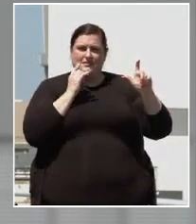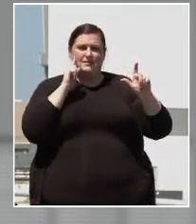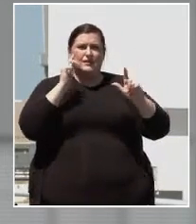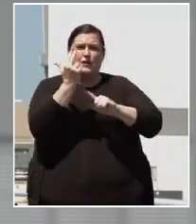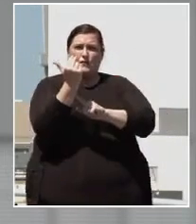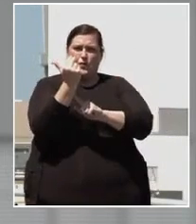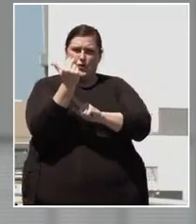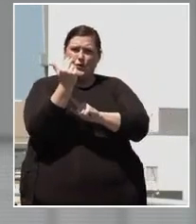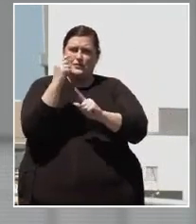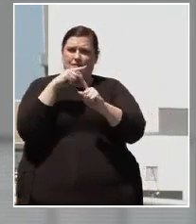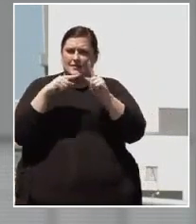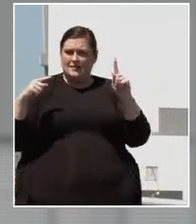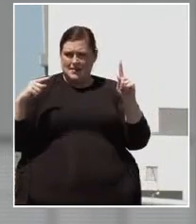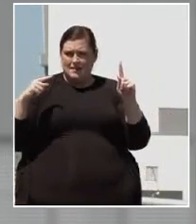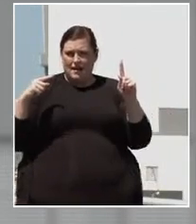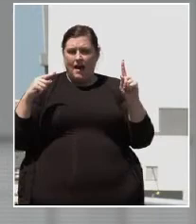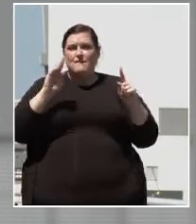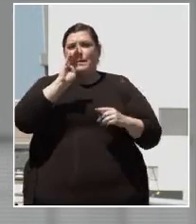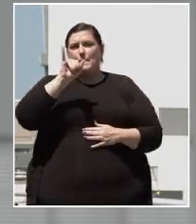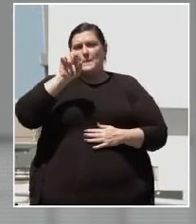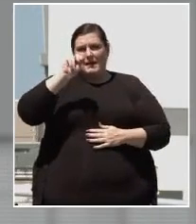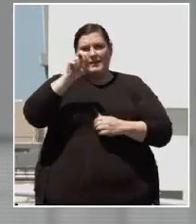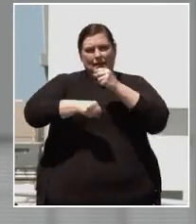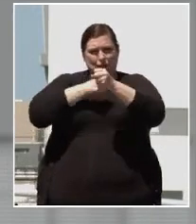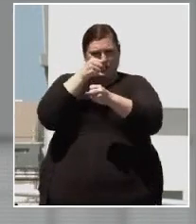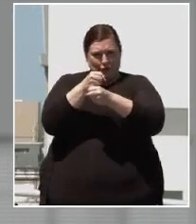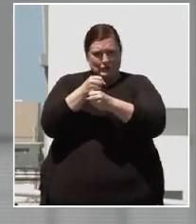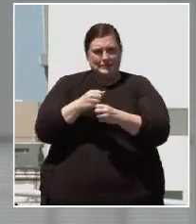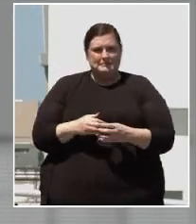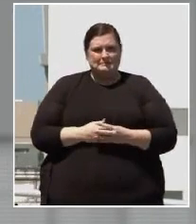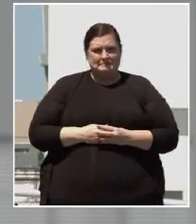for 13 and a half billion